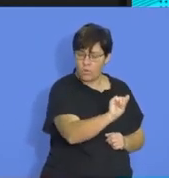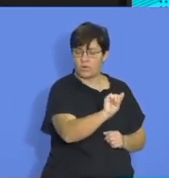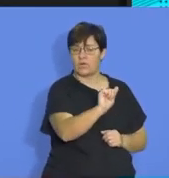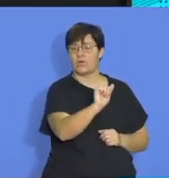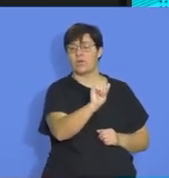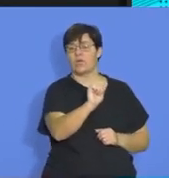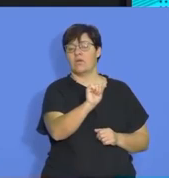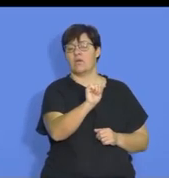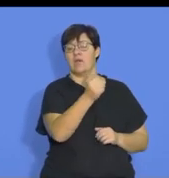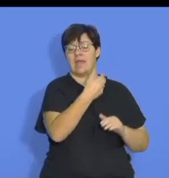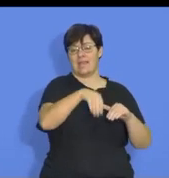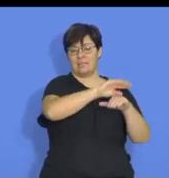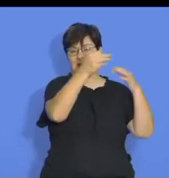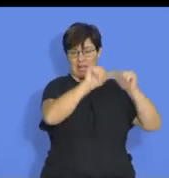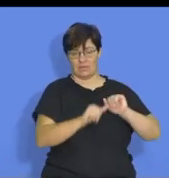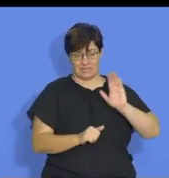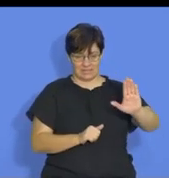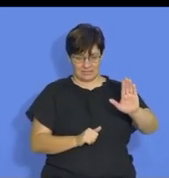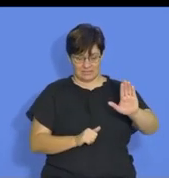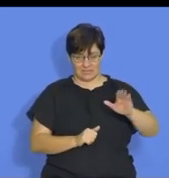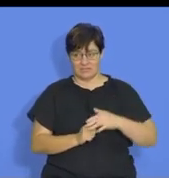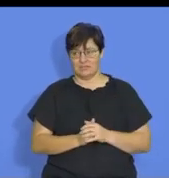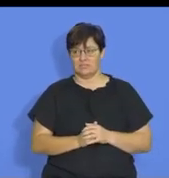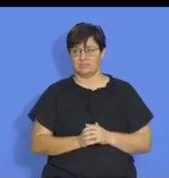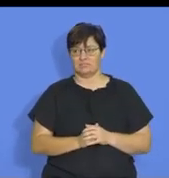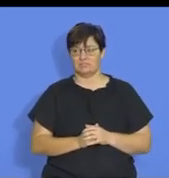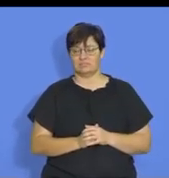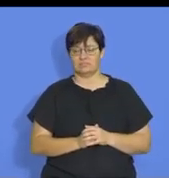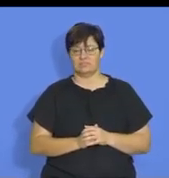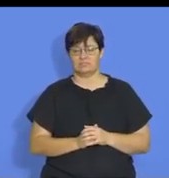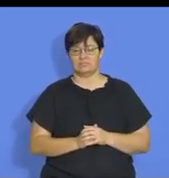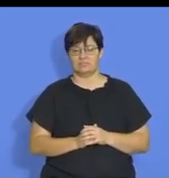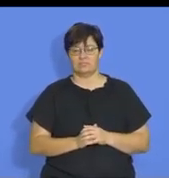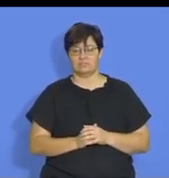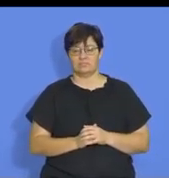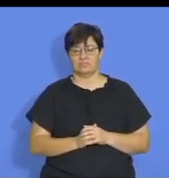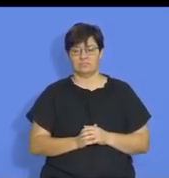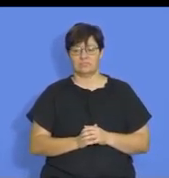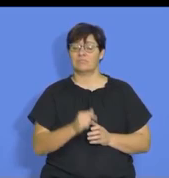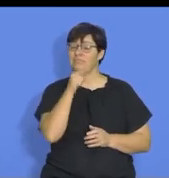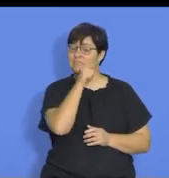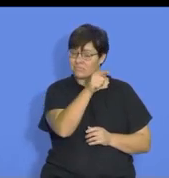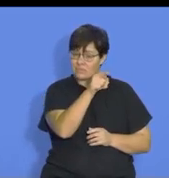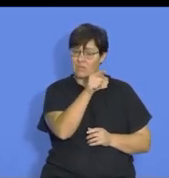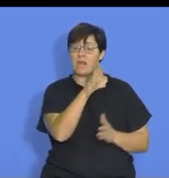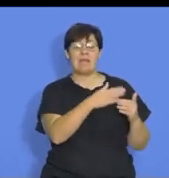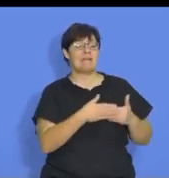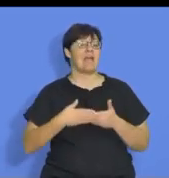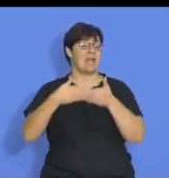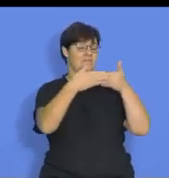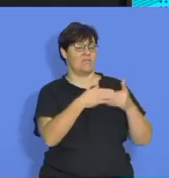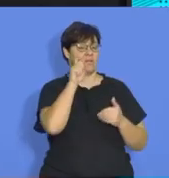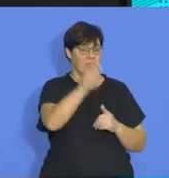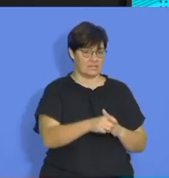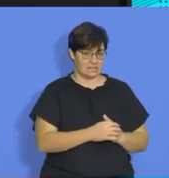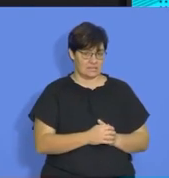capital account. So the second account affected is obviously capital. And here, guys, be very, very